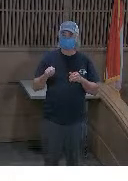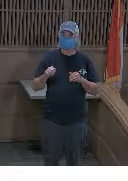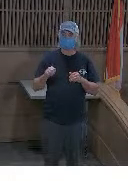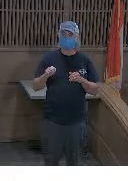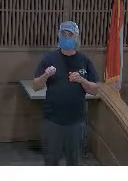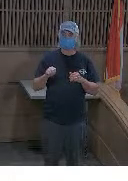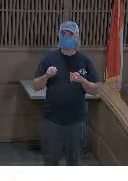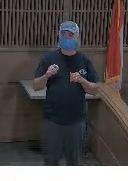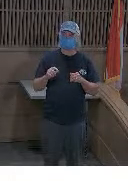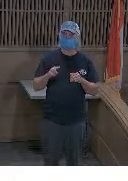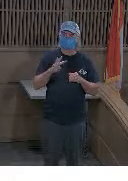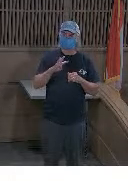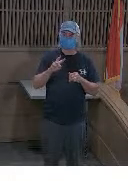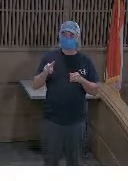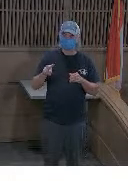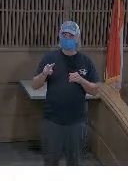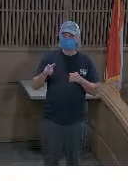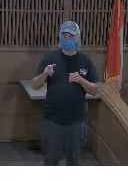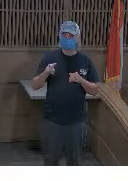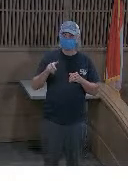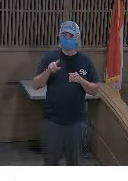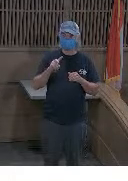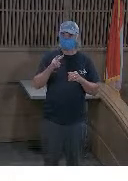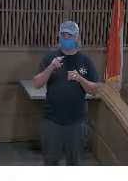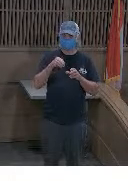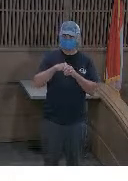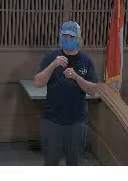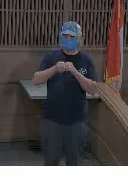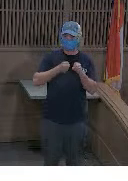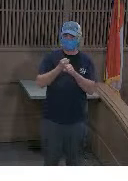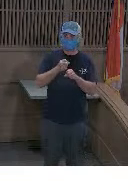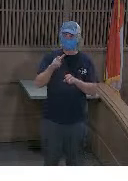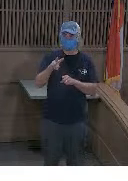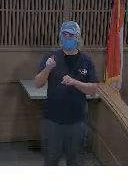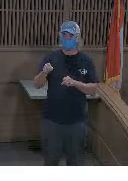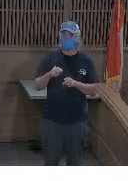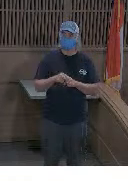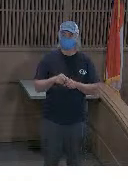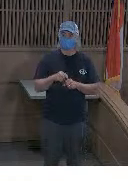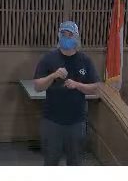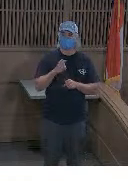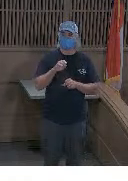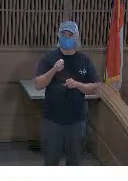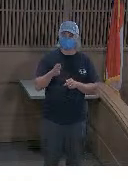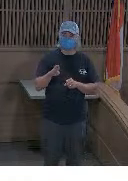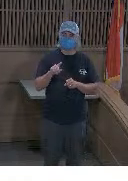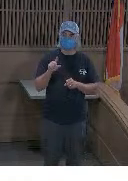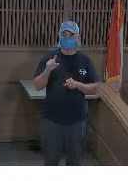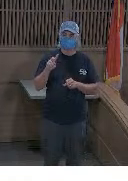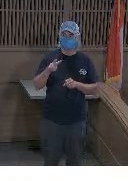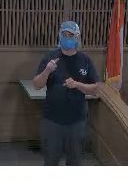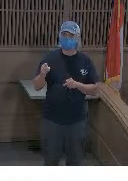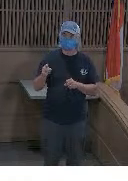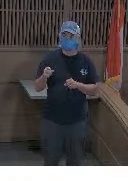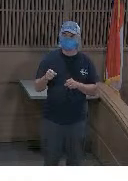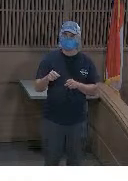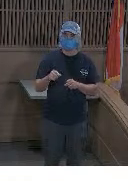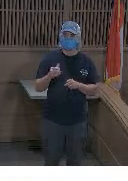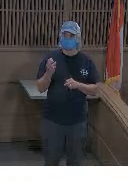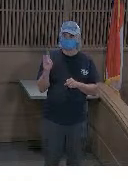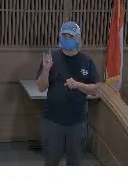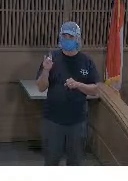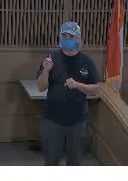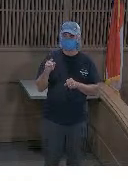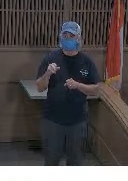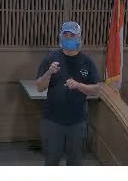holidays, it went up to 42 deaths. February was 17. March, it started dropping again